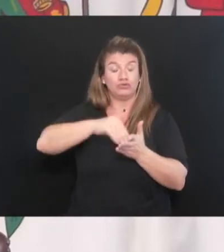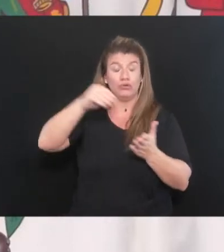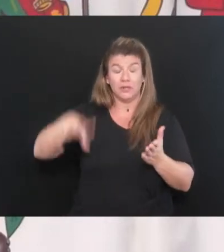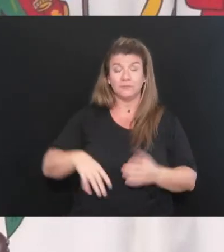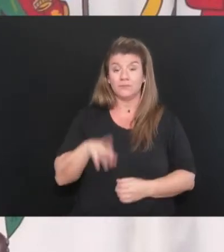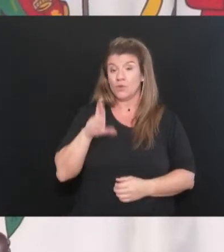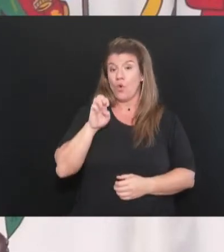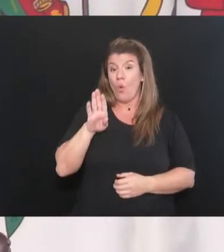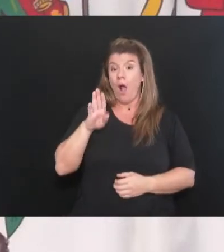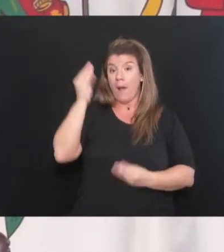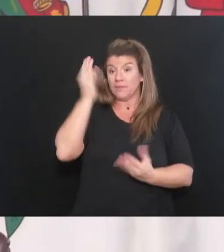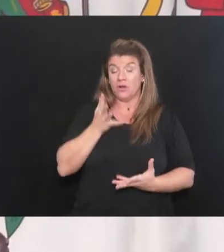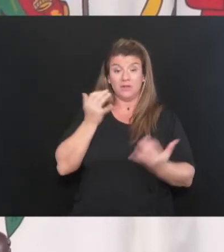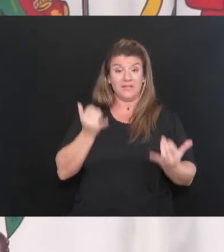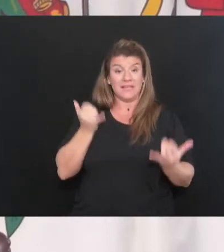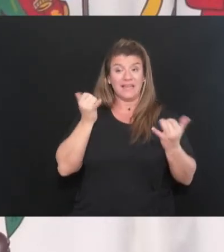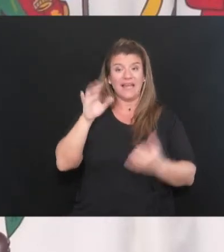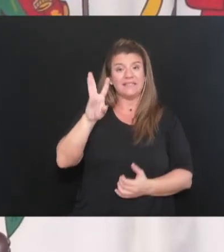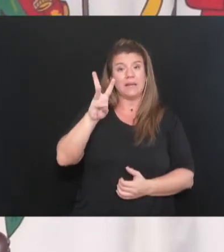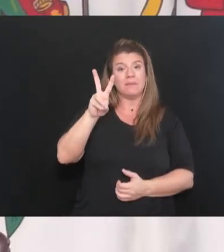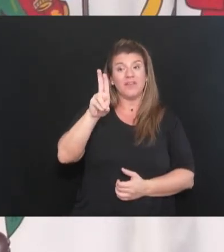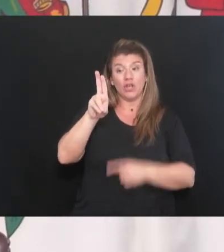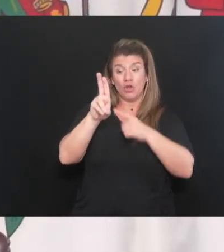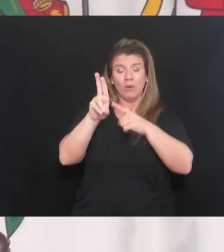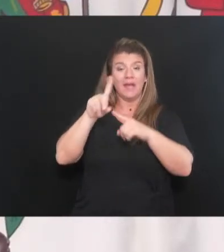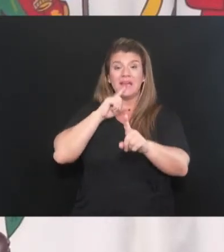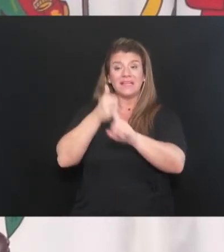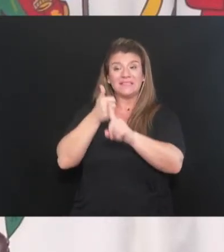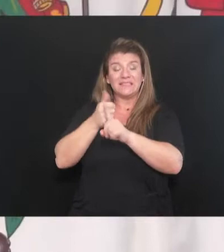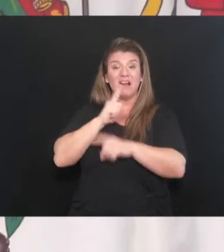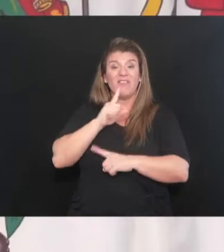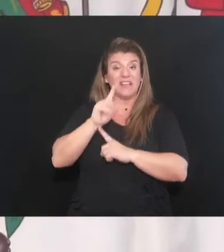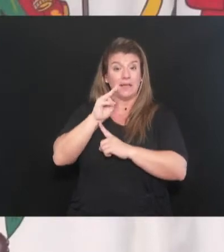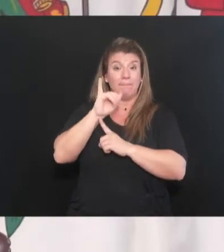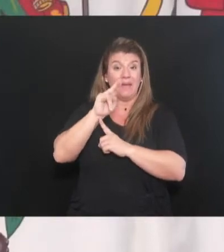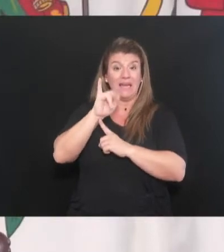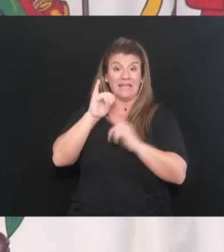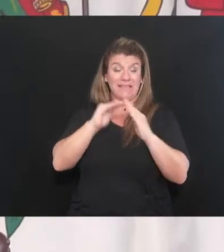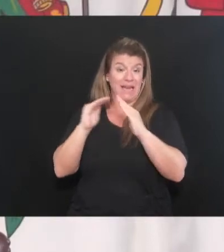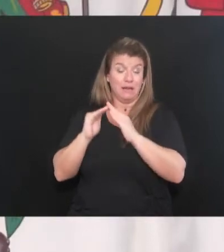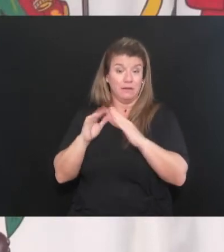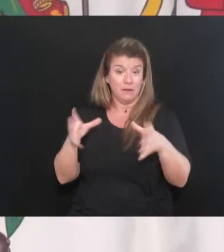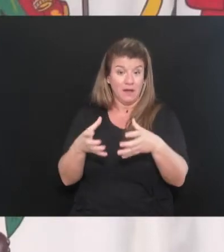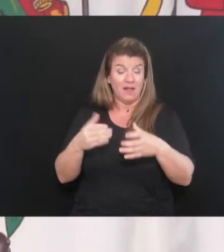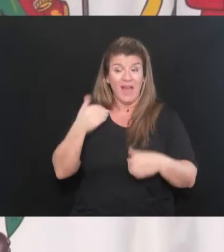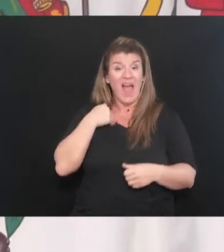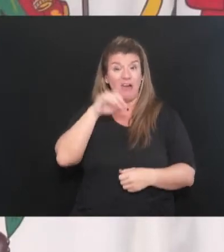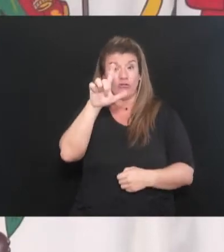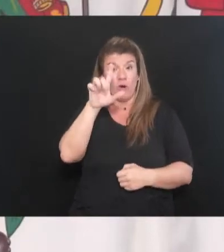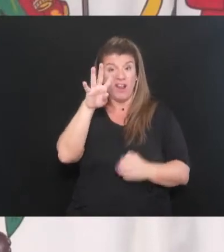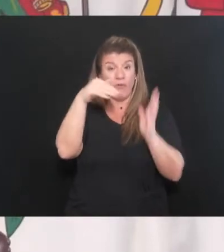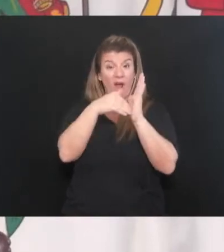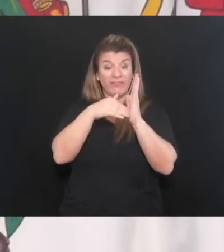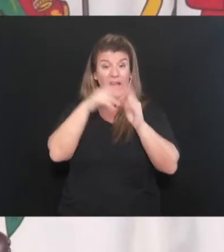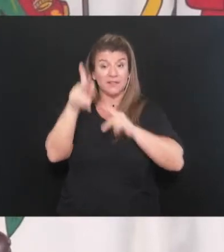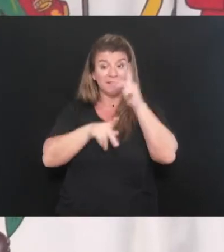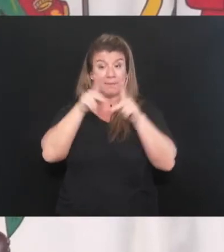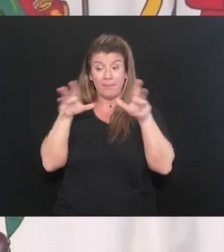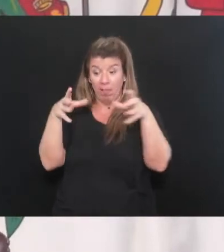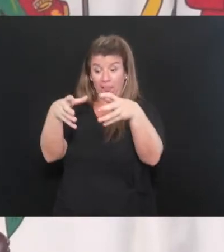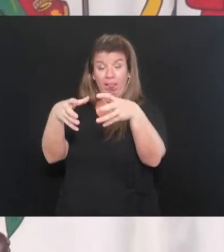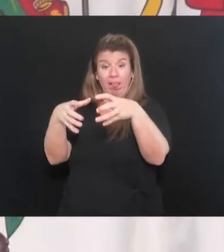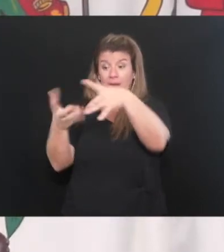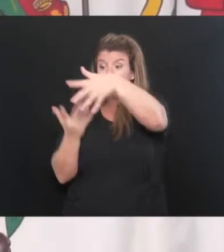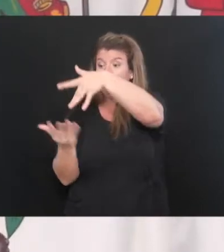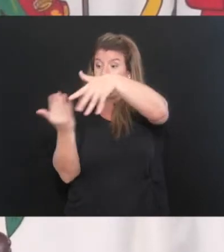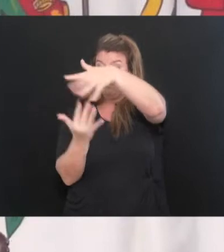earlier today, WVU is a mini city, and it is 24,000 folks that are mingling together all